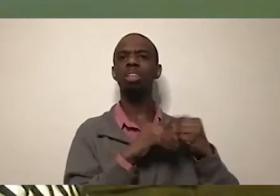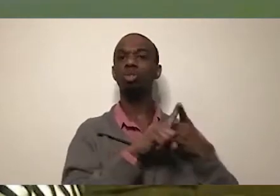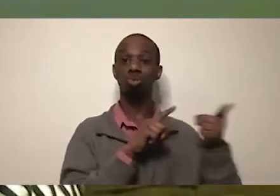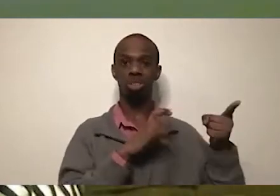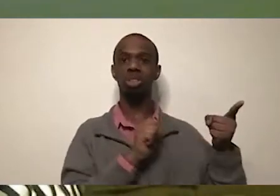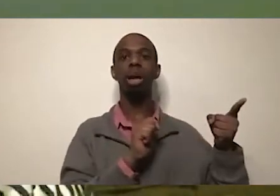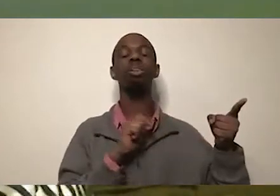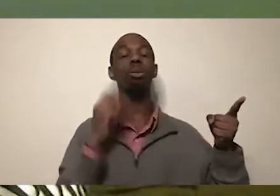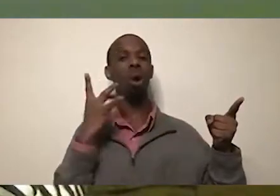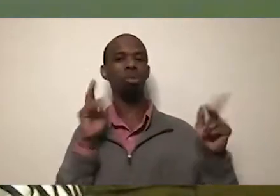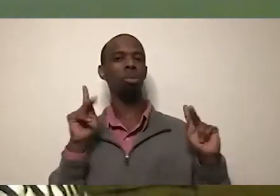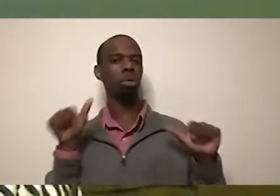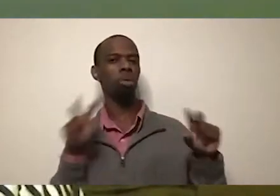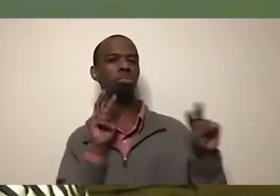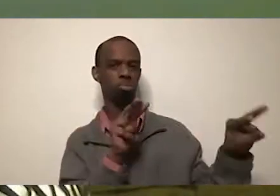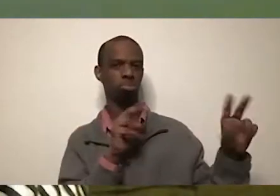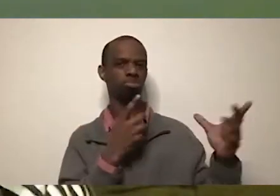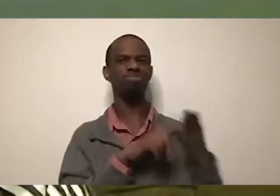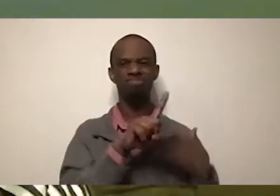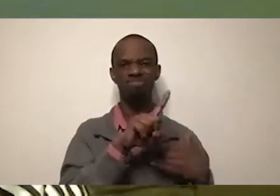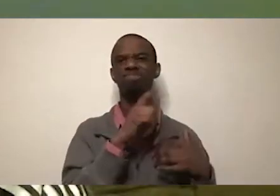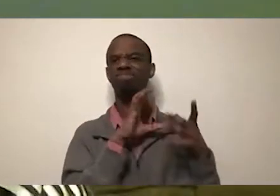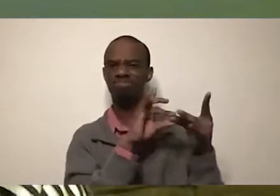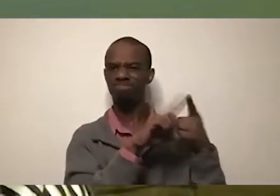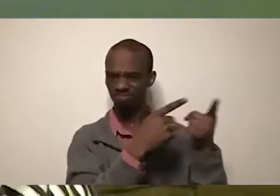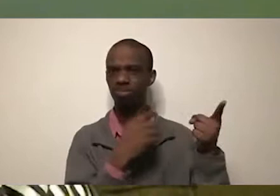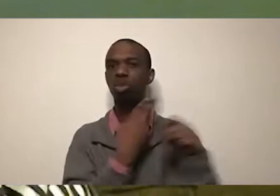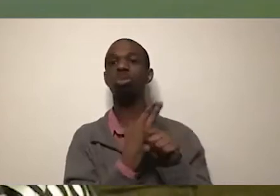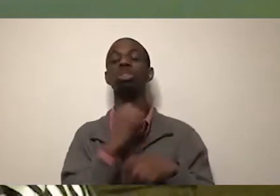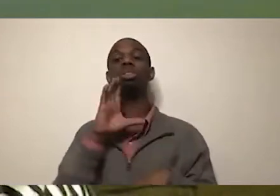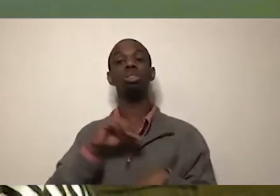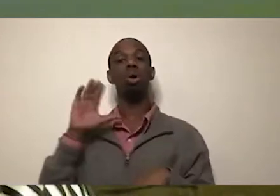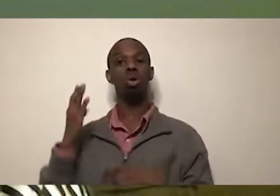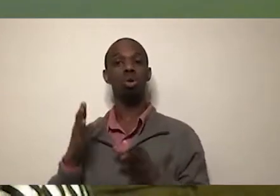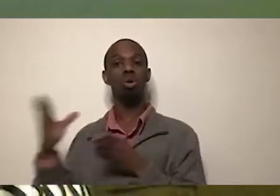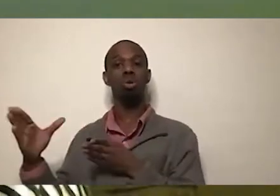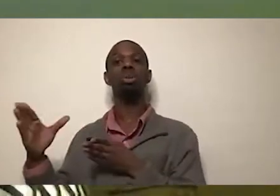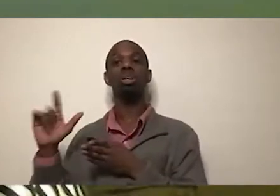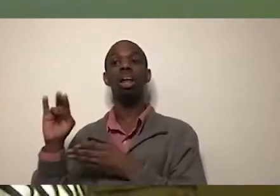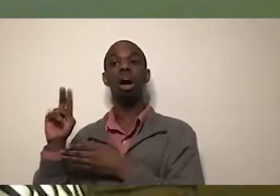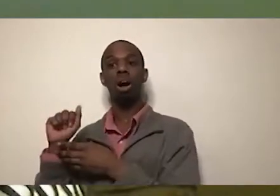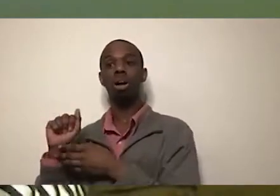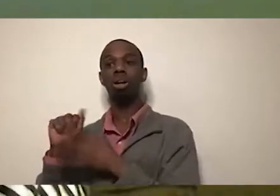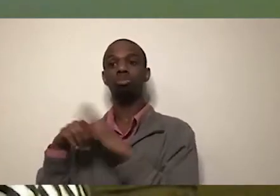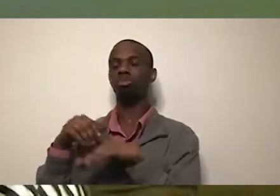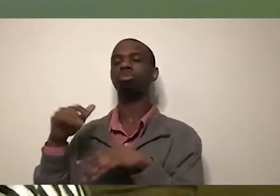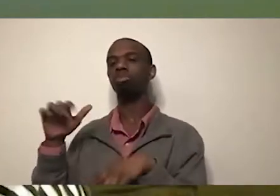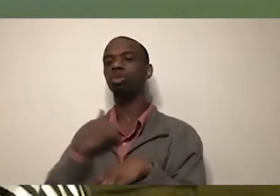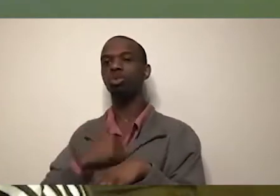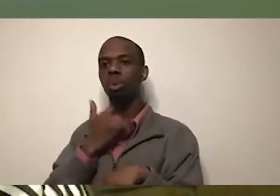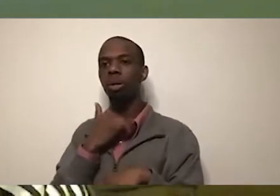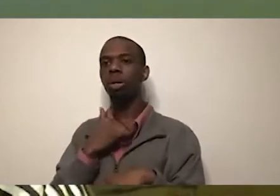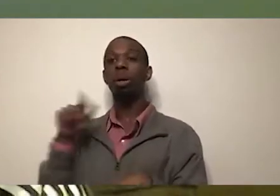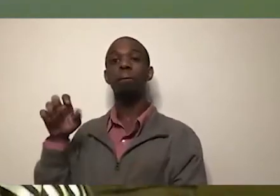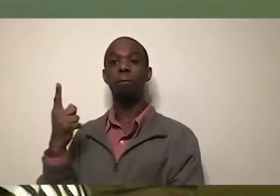medical system and have moved into this conversation about environmental racism. And it's helpful to hear you talk and think